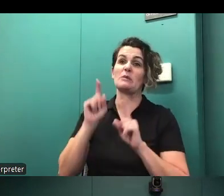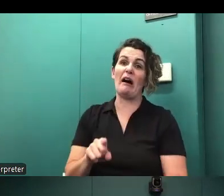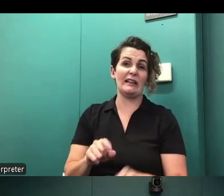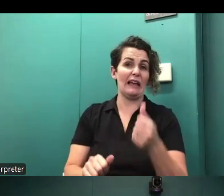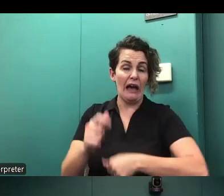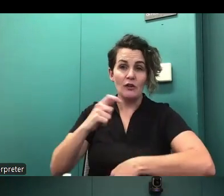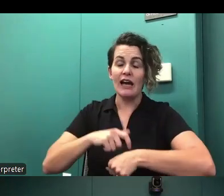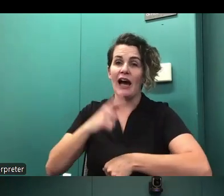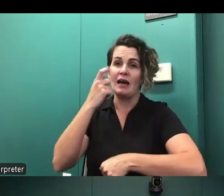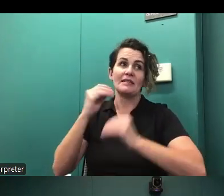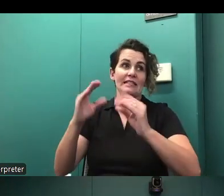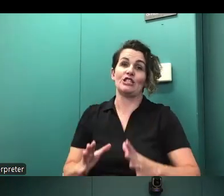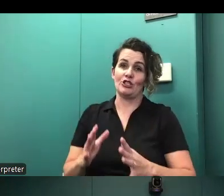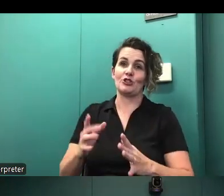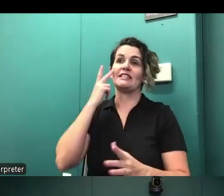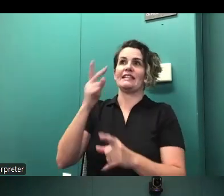It's awesome.